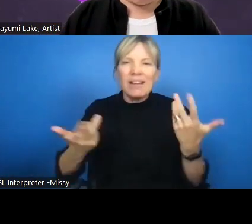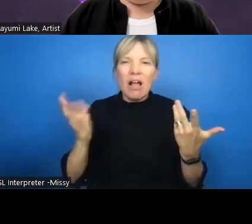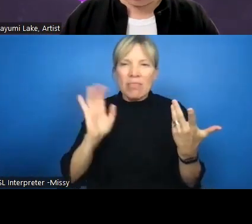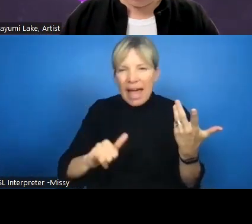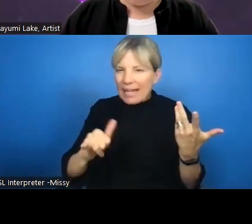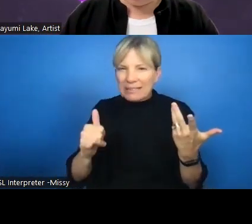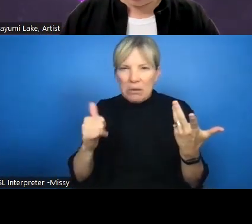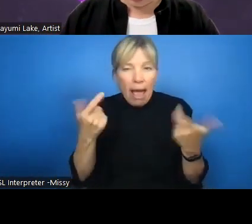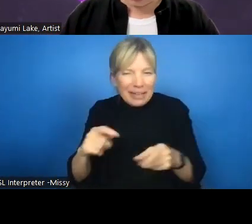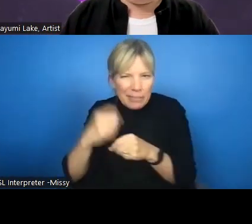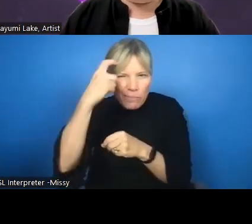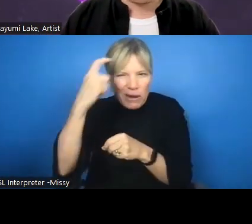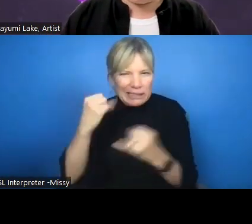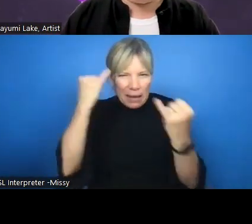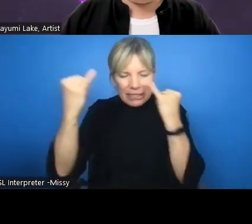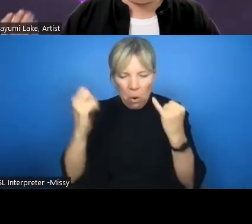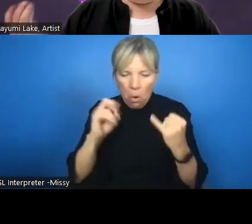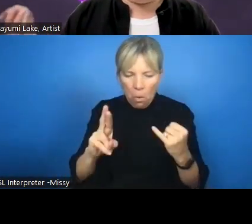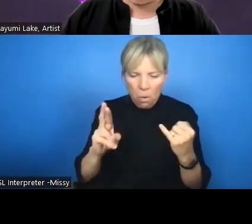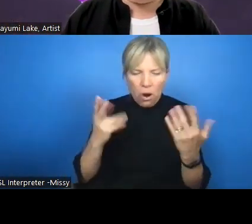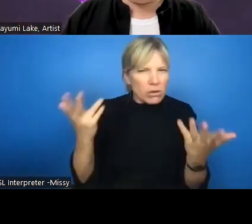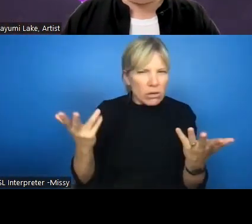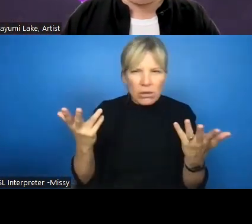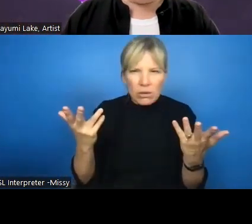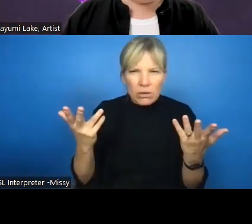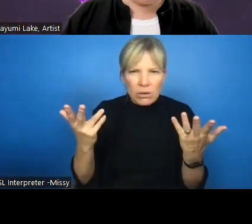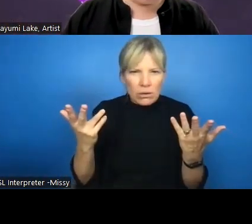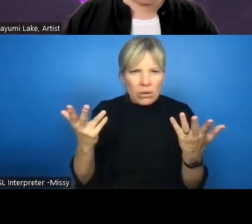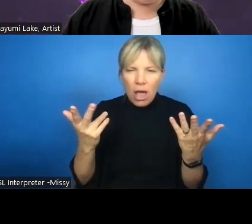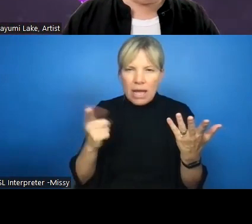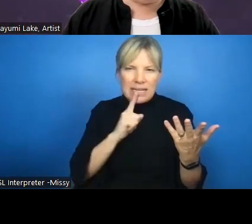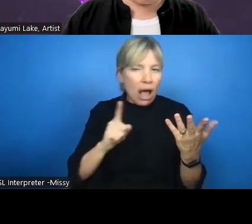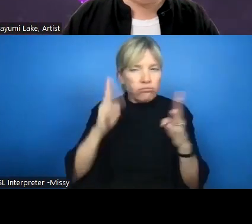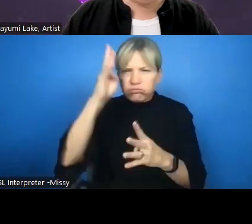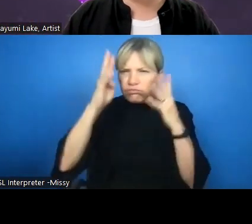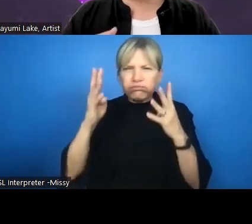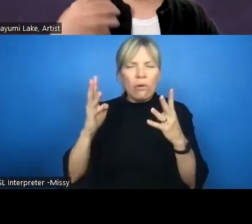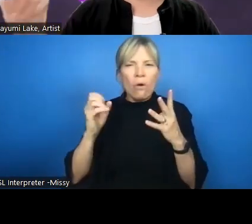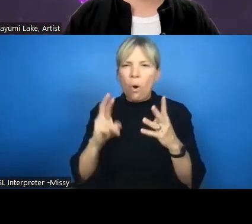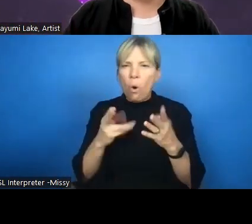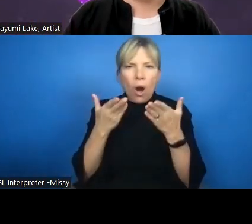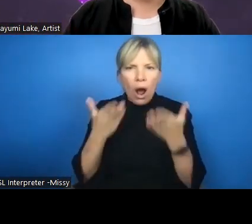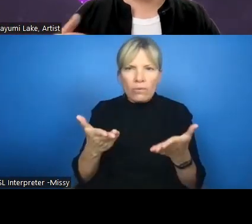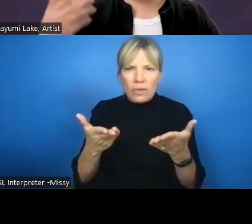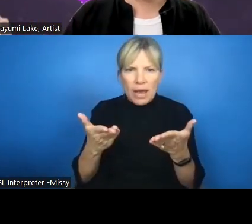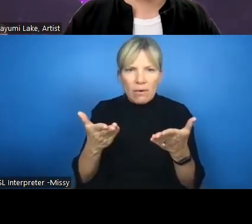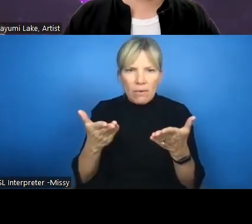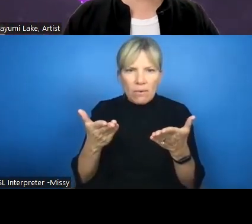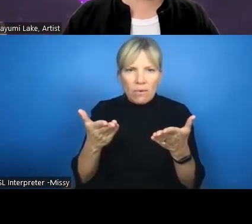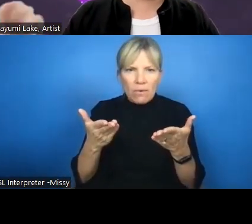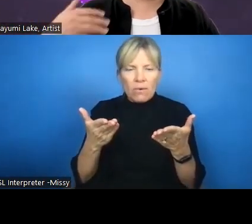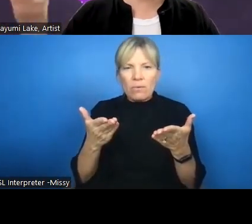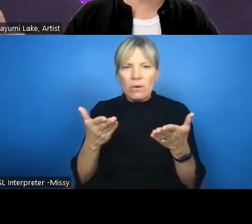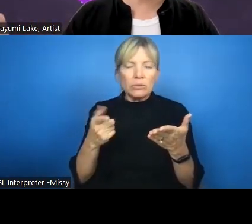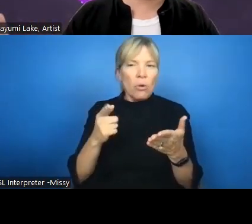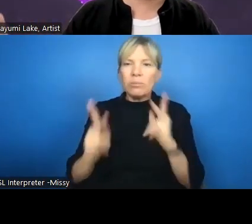in my brain, or and completely fabricated or altered over the year. So the memory, people's